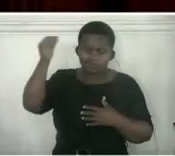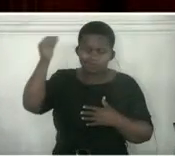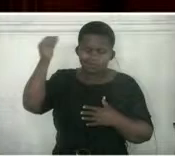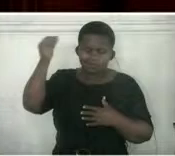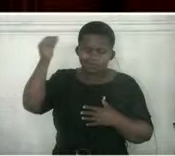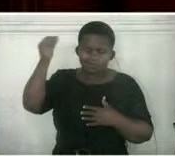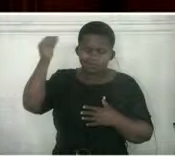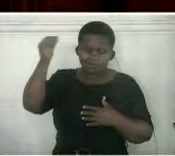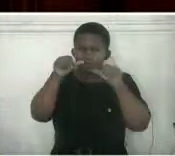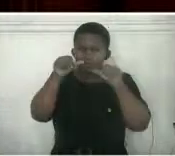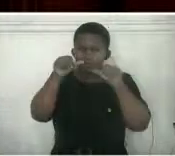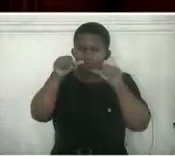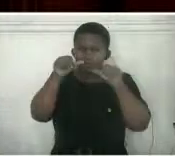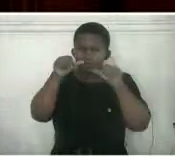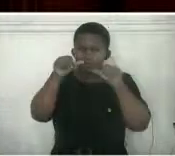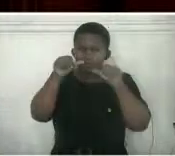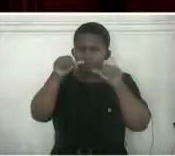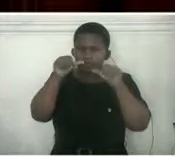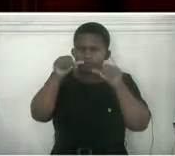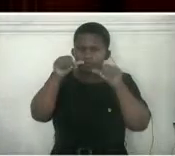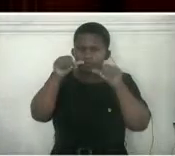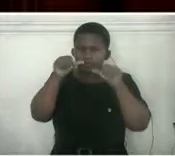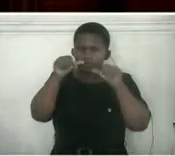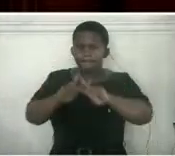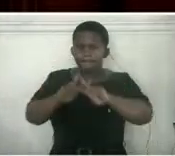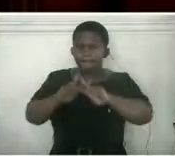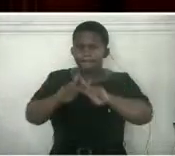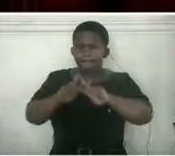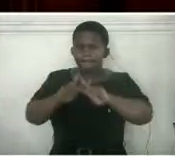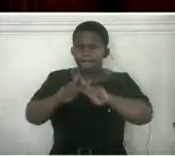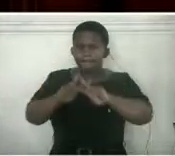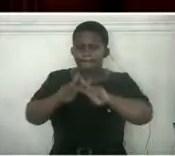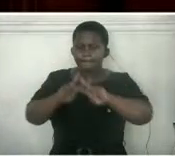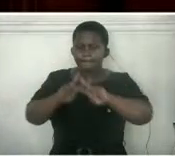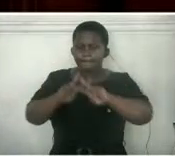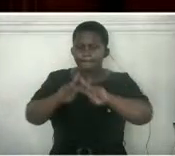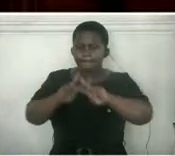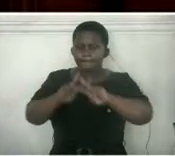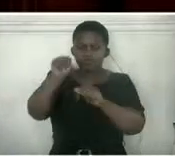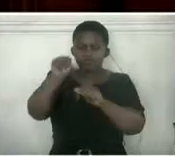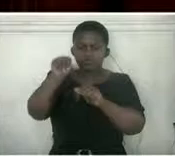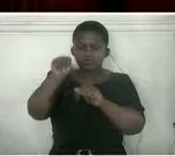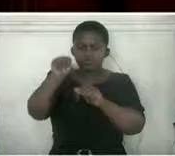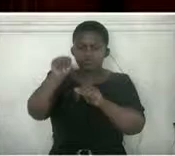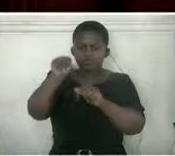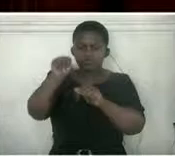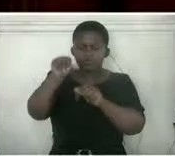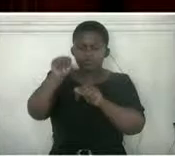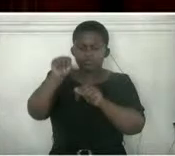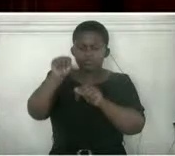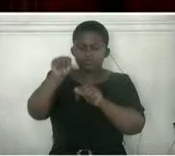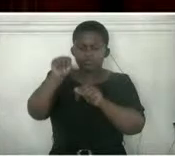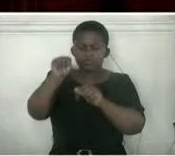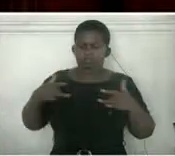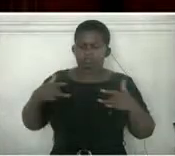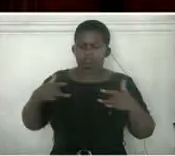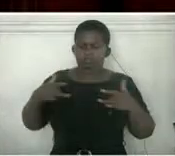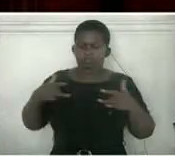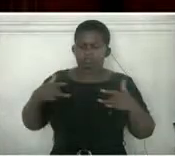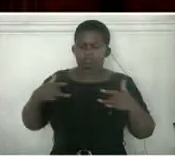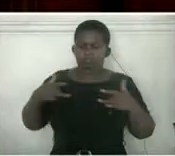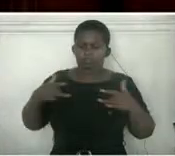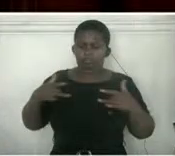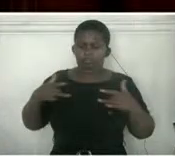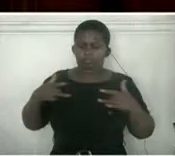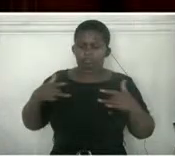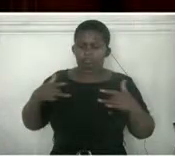ahead to growing the peace and prosperous society they committed their lives to building. As we